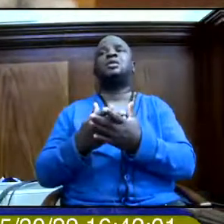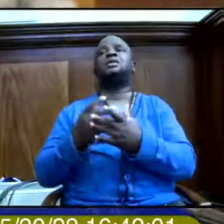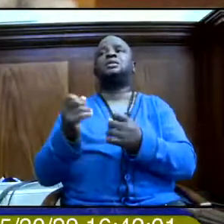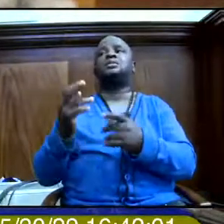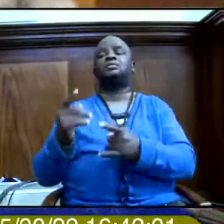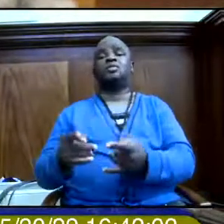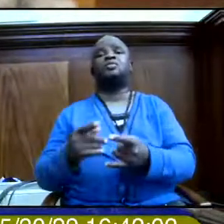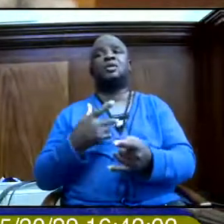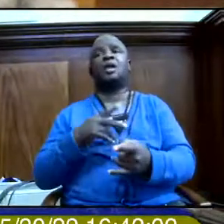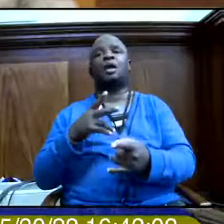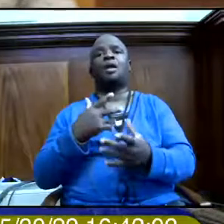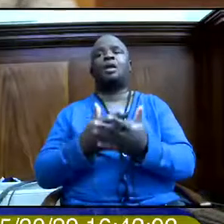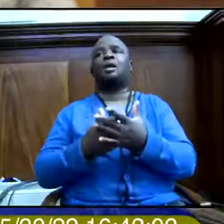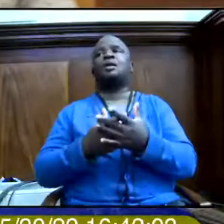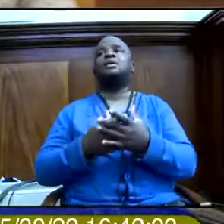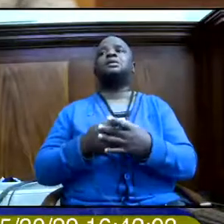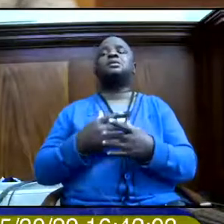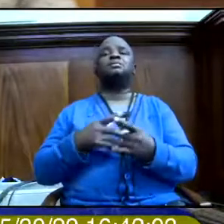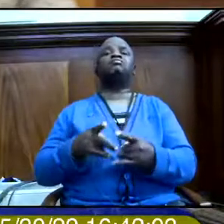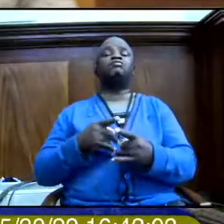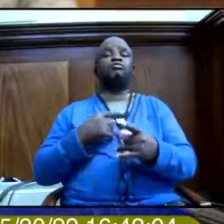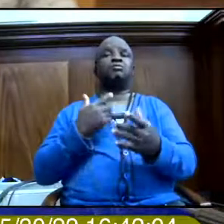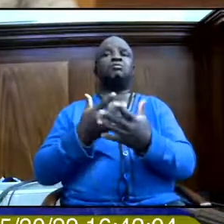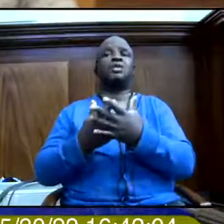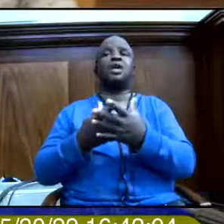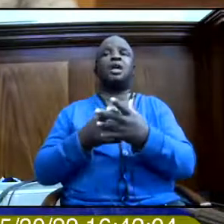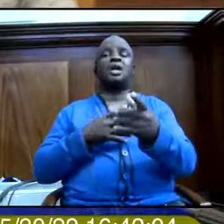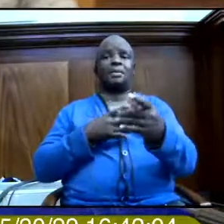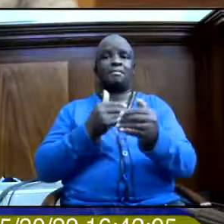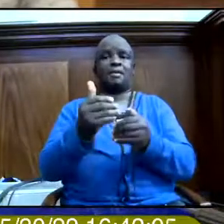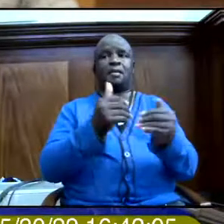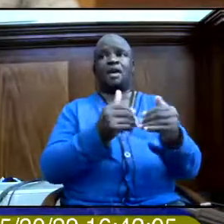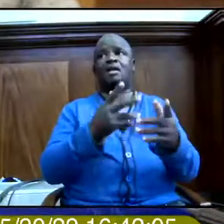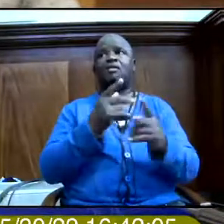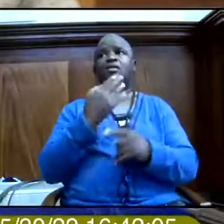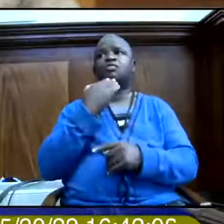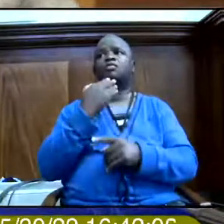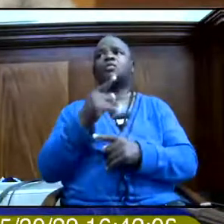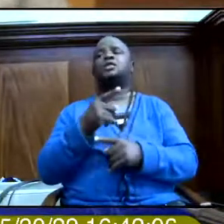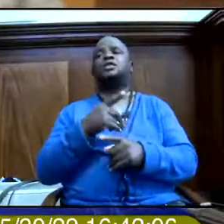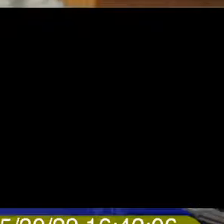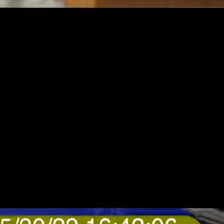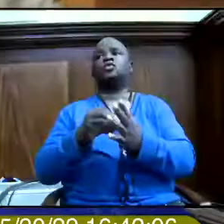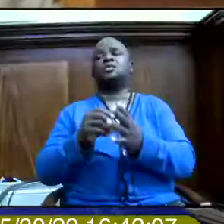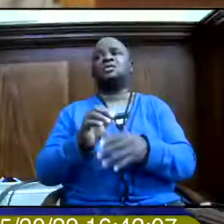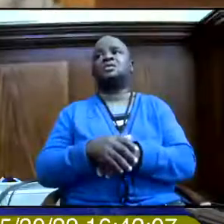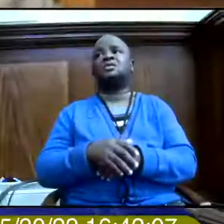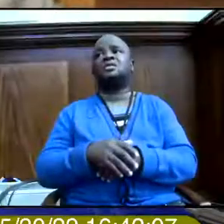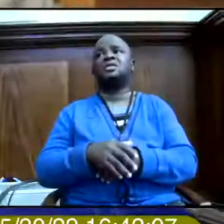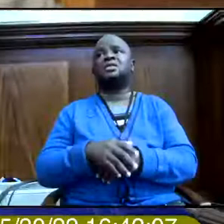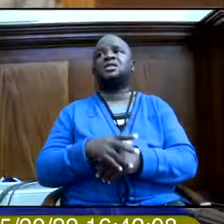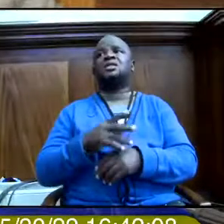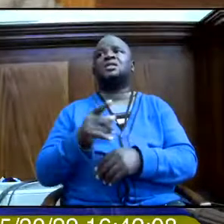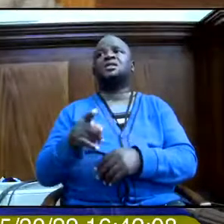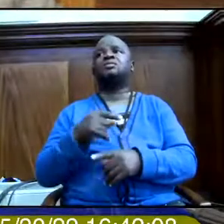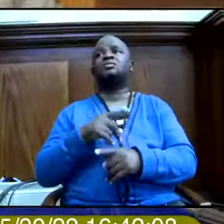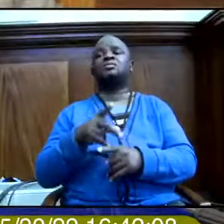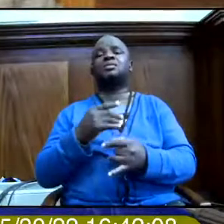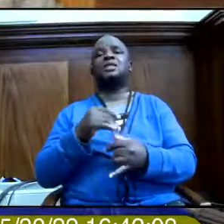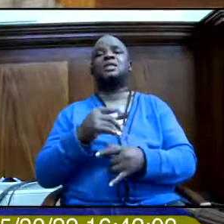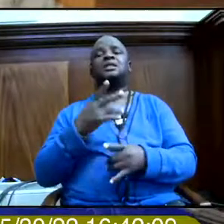by facts and the facts are very effective they don't waste time but but the science they don't allow for a